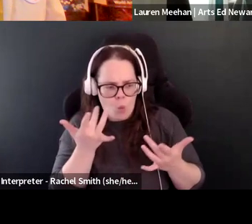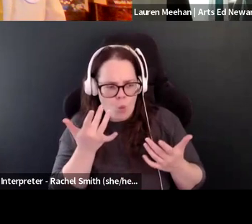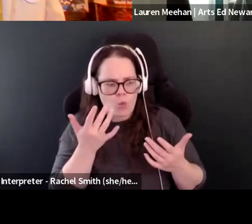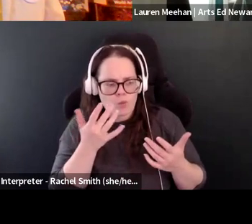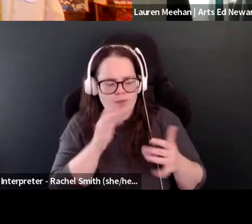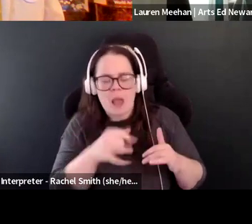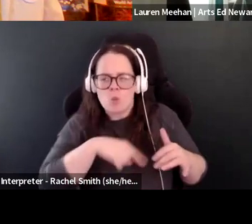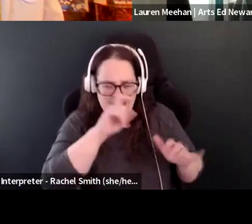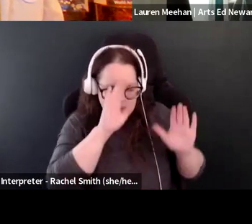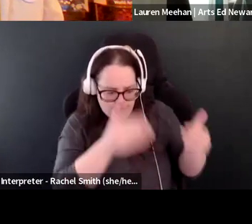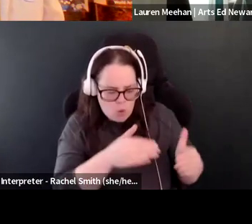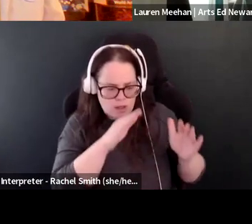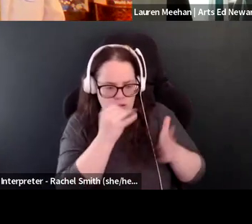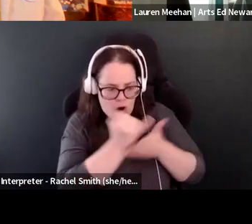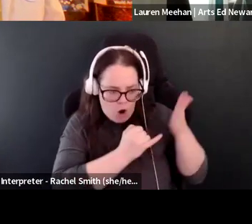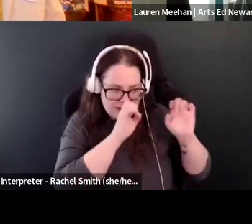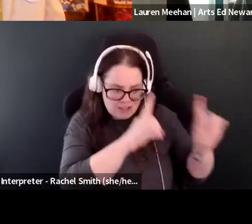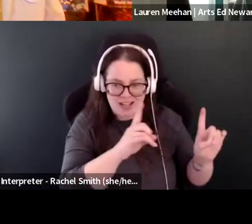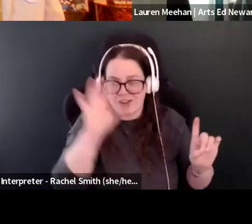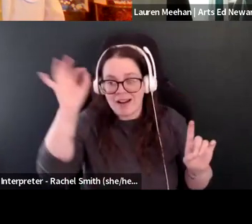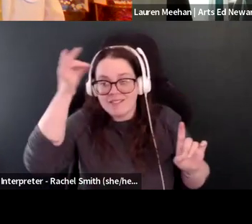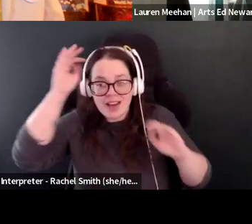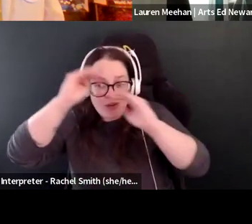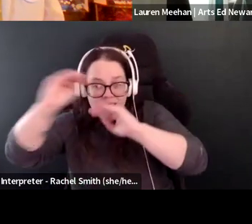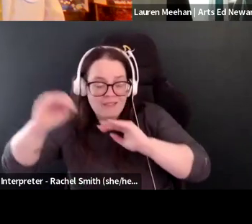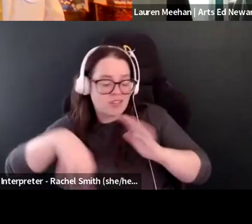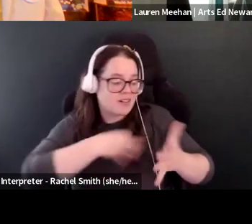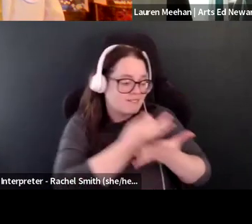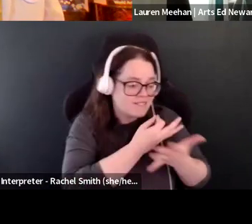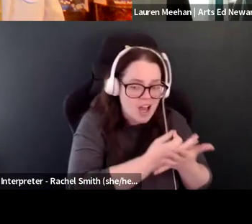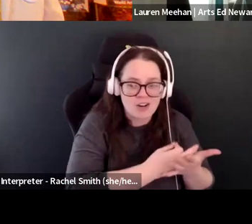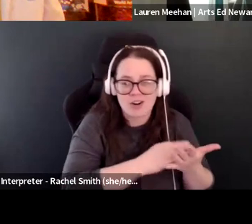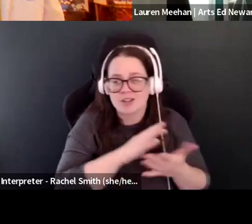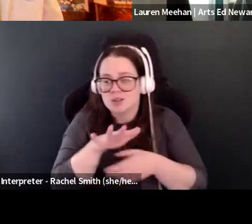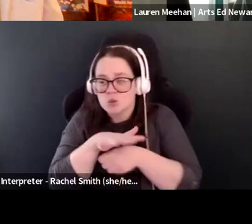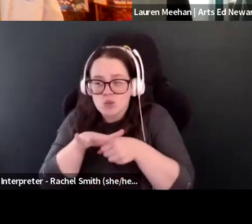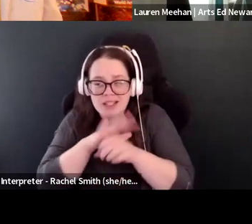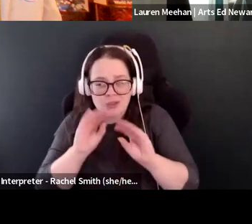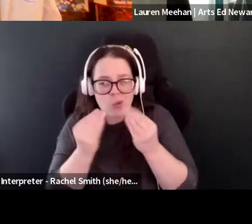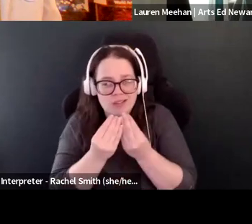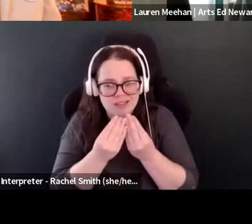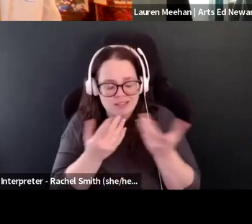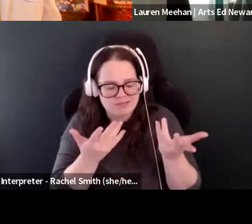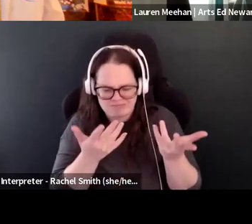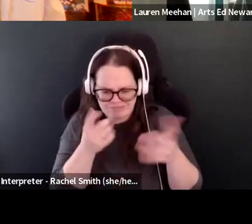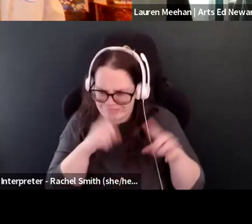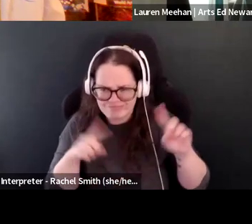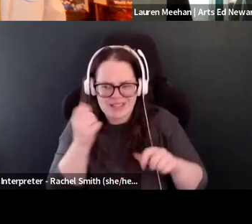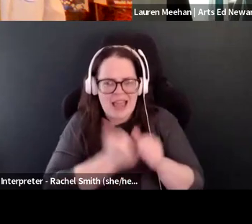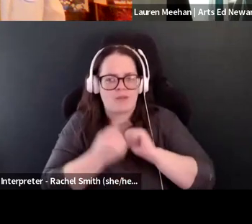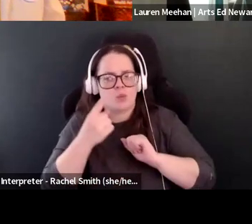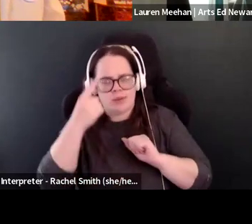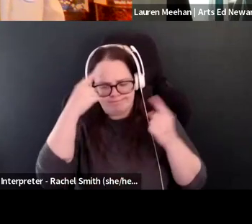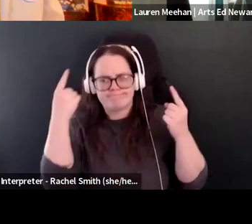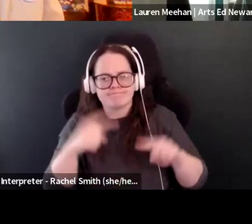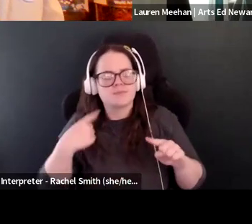to funders, regional organizations. And so we decided to kind of take art